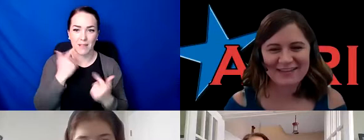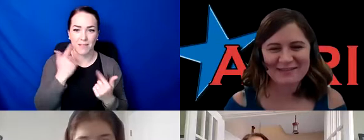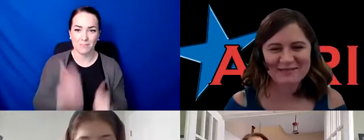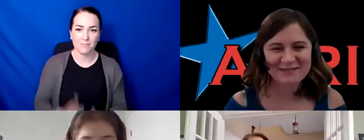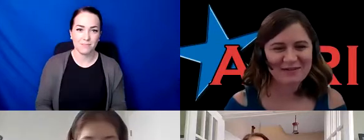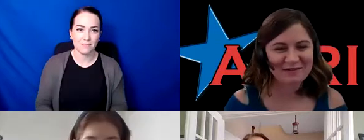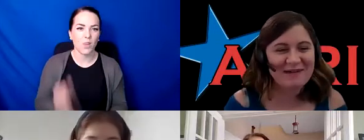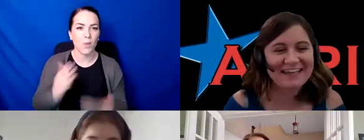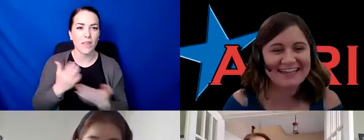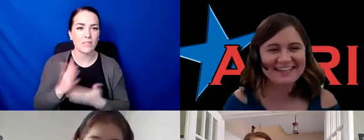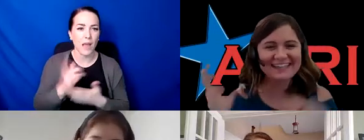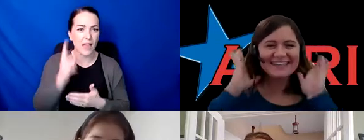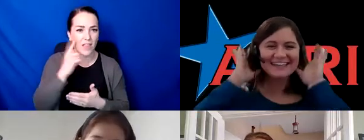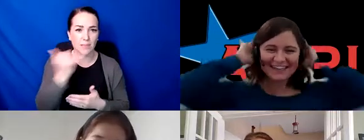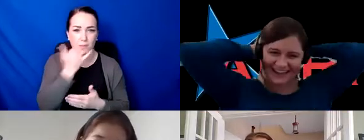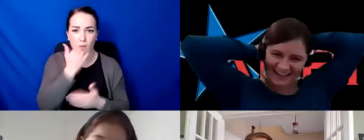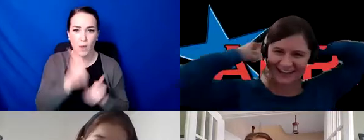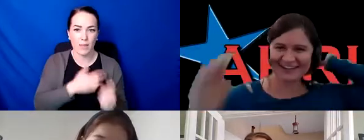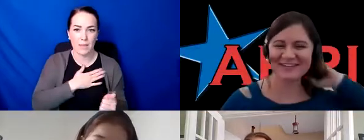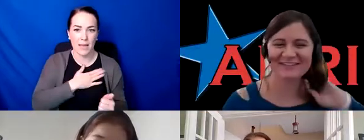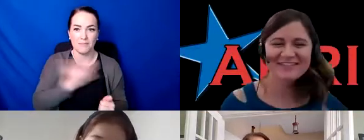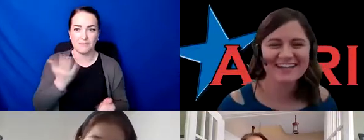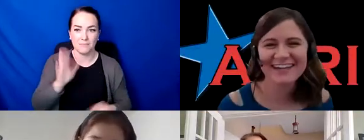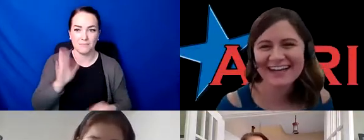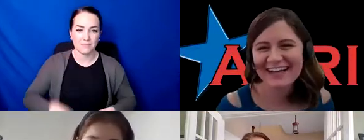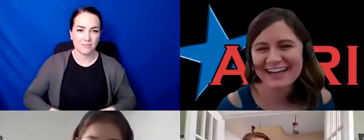It's okay. I thought something went wrong with my end.